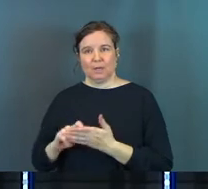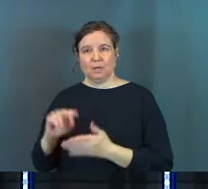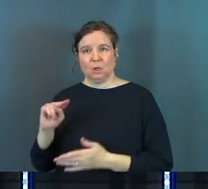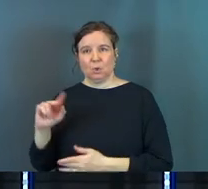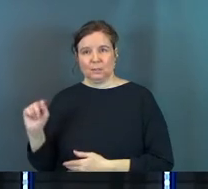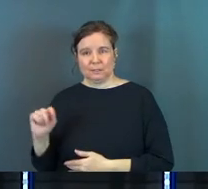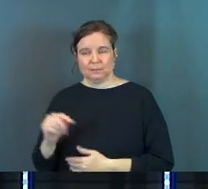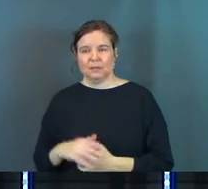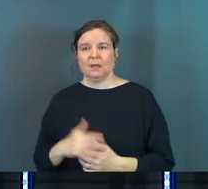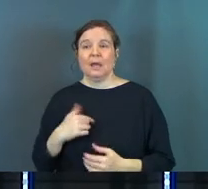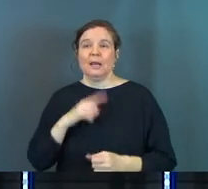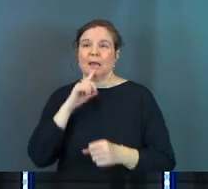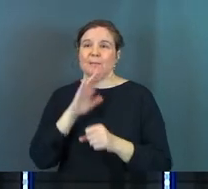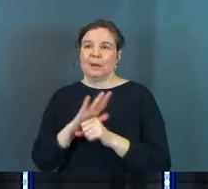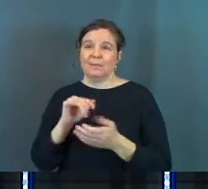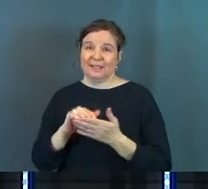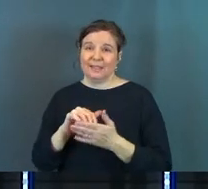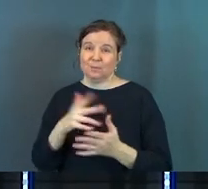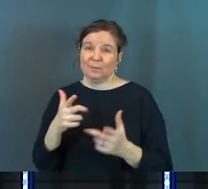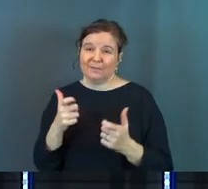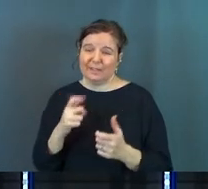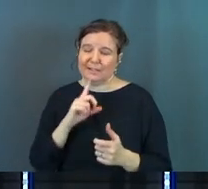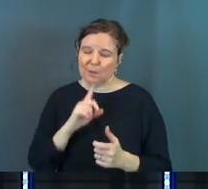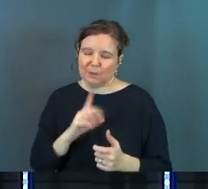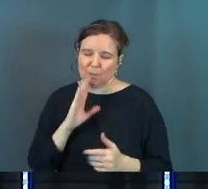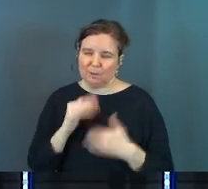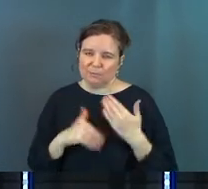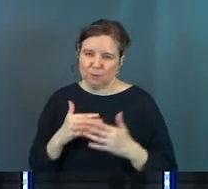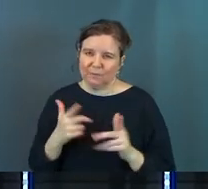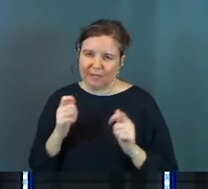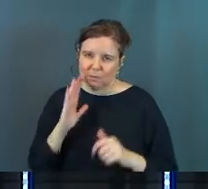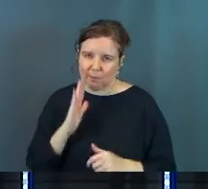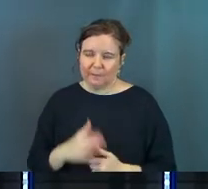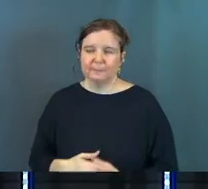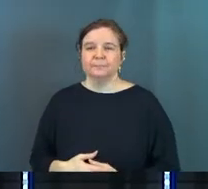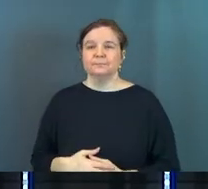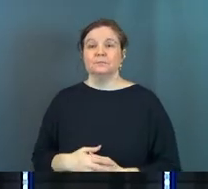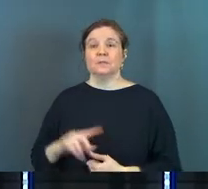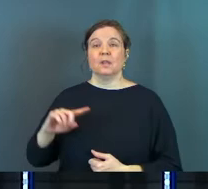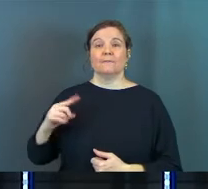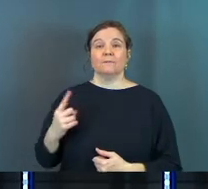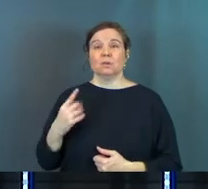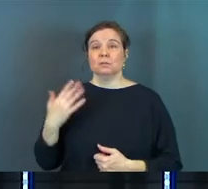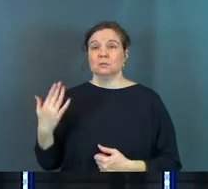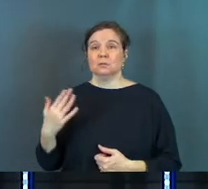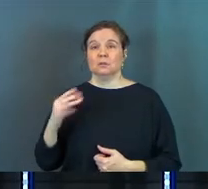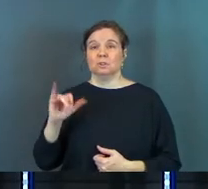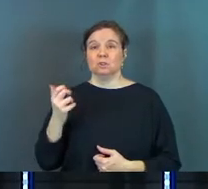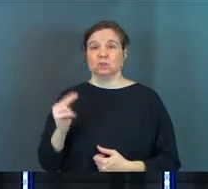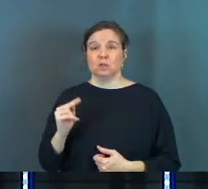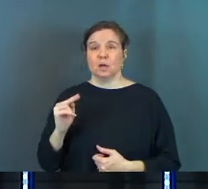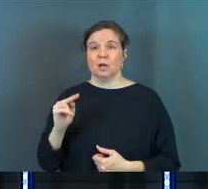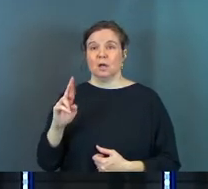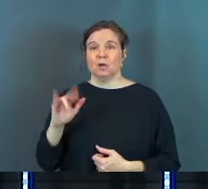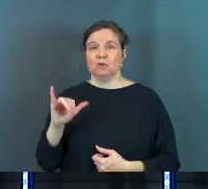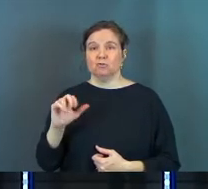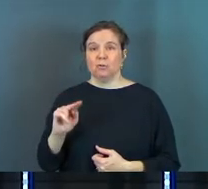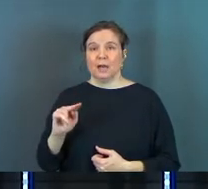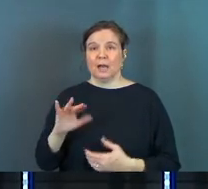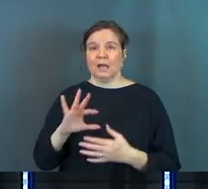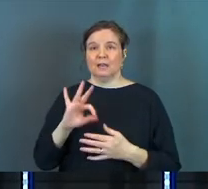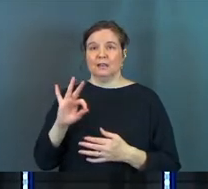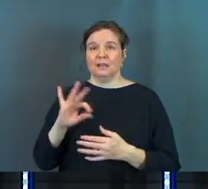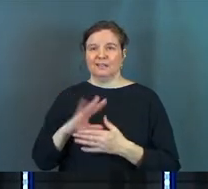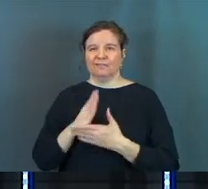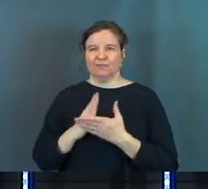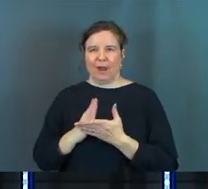in the New Testament. And I promise this is going to be fast. I'm going to move through this fast. The very first one is the John Rylands fragment,